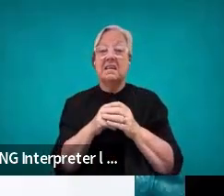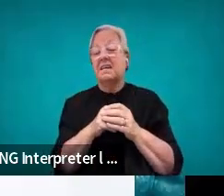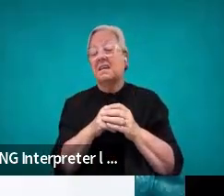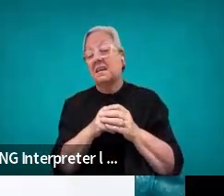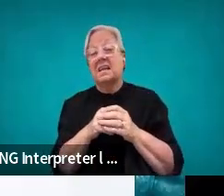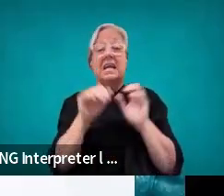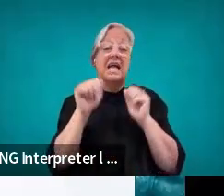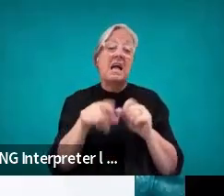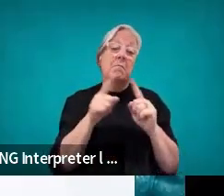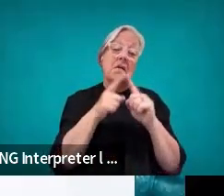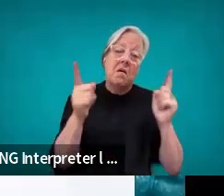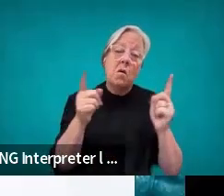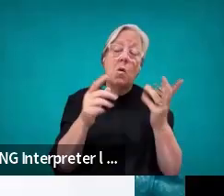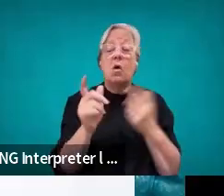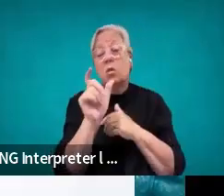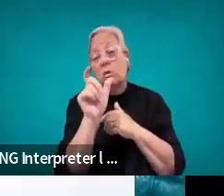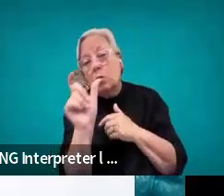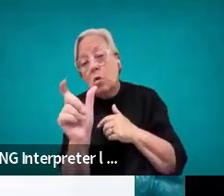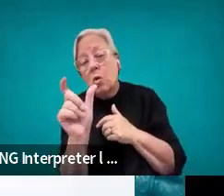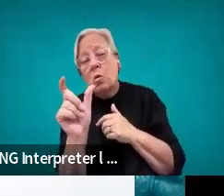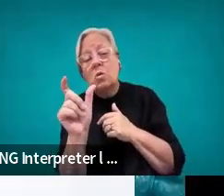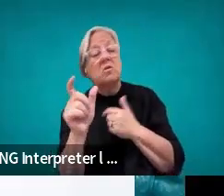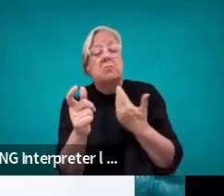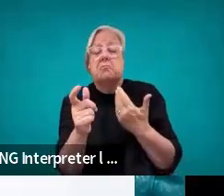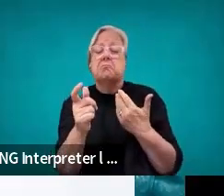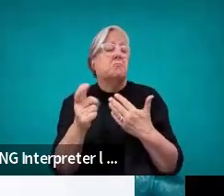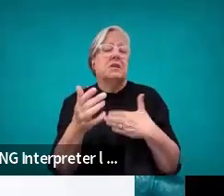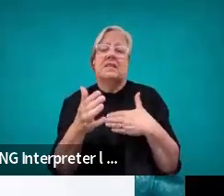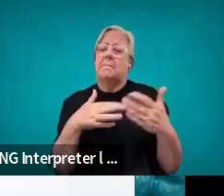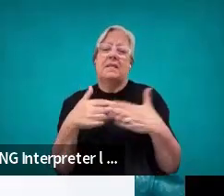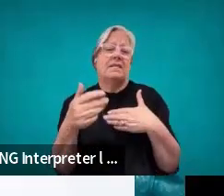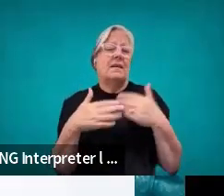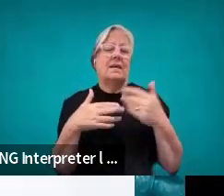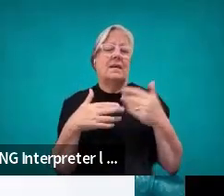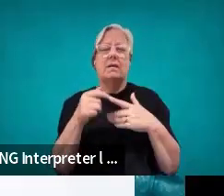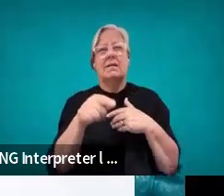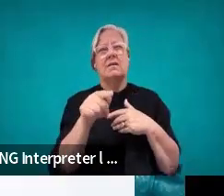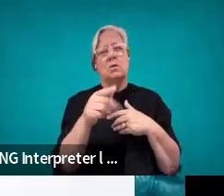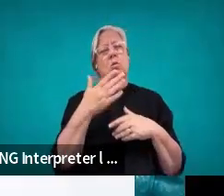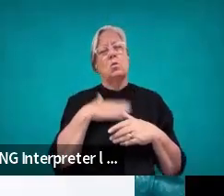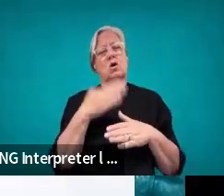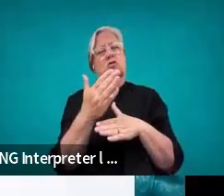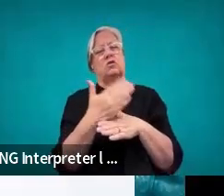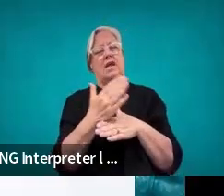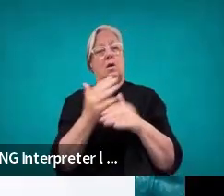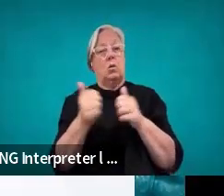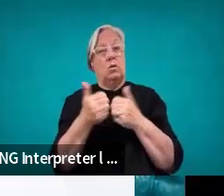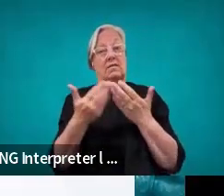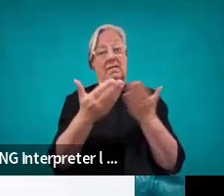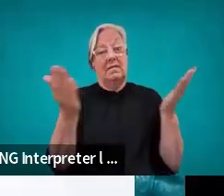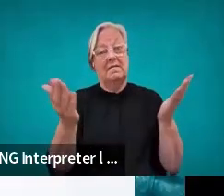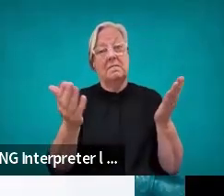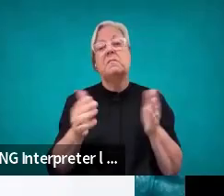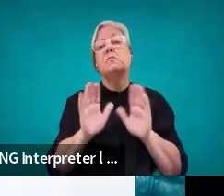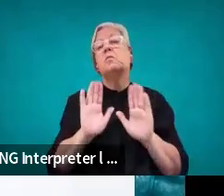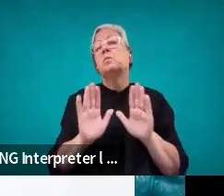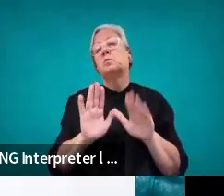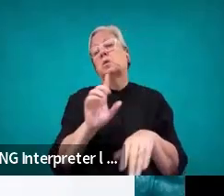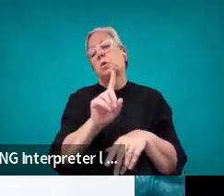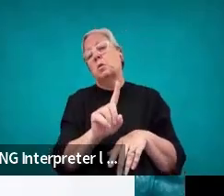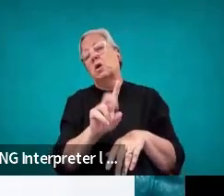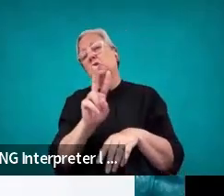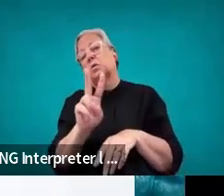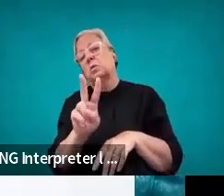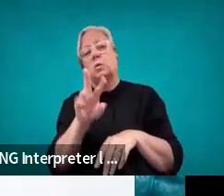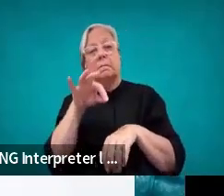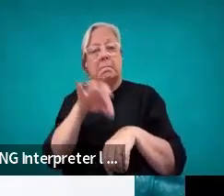it can be a word, or anything you would like to share that captures that sentiment. We're going to give it a couple of minutes, and